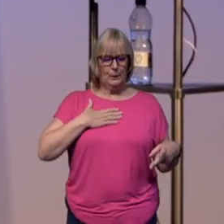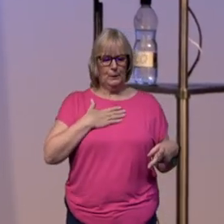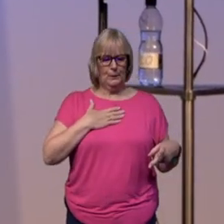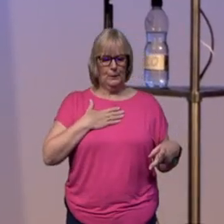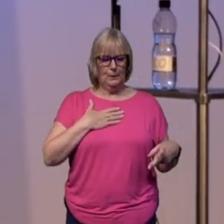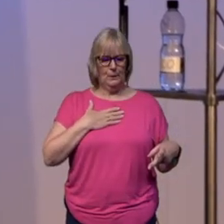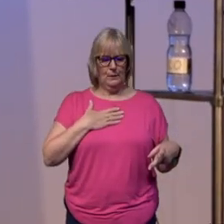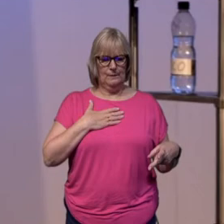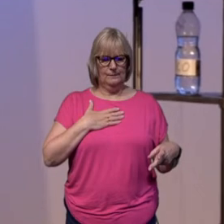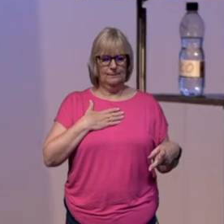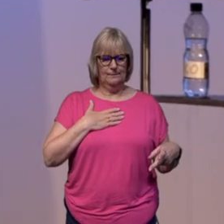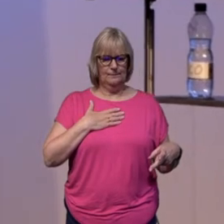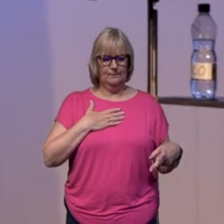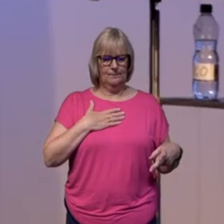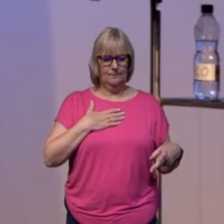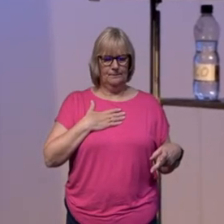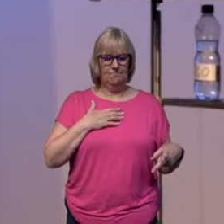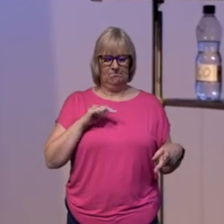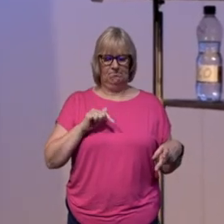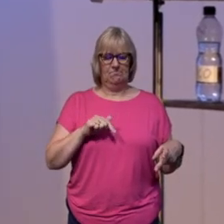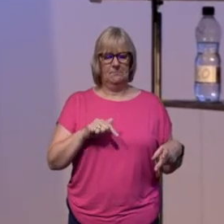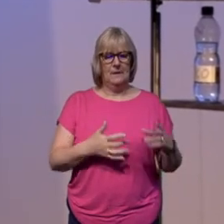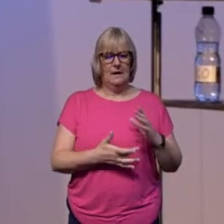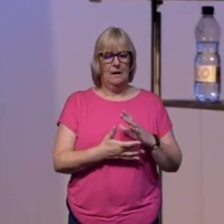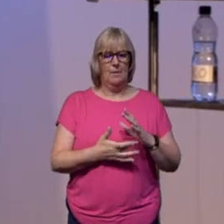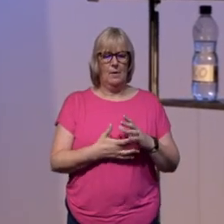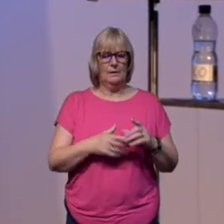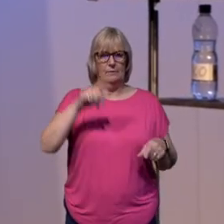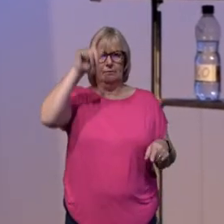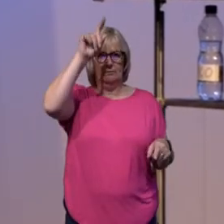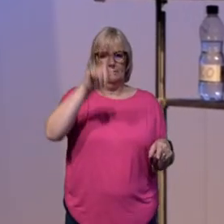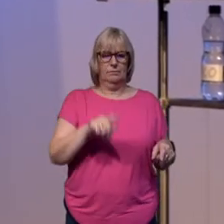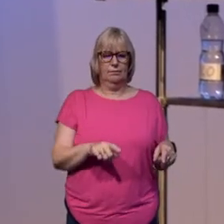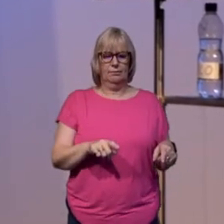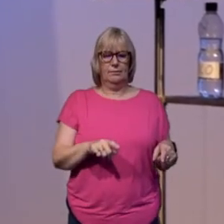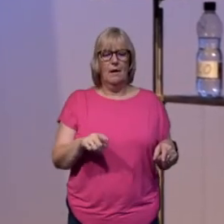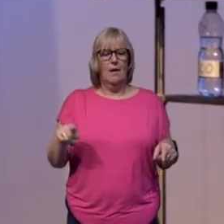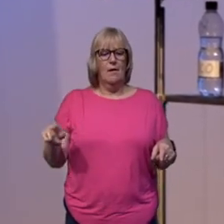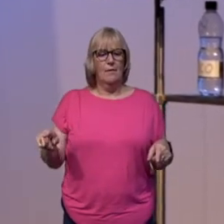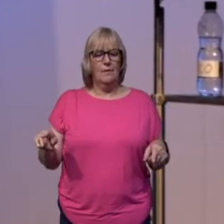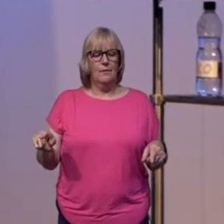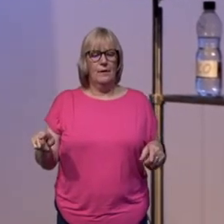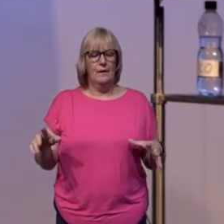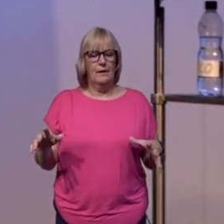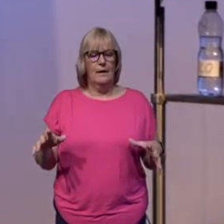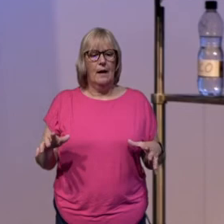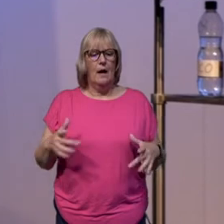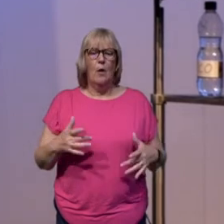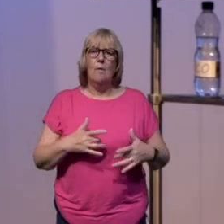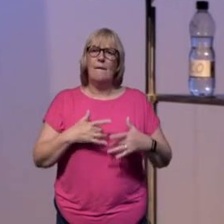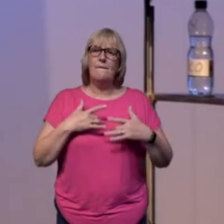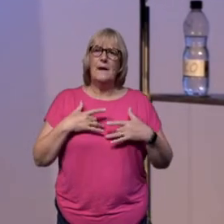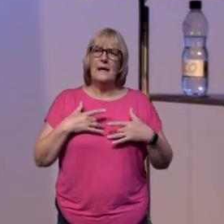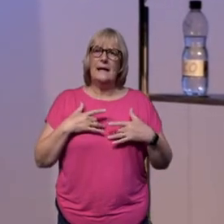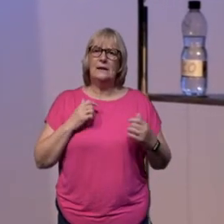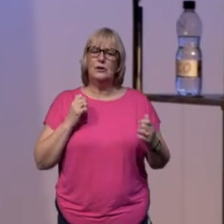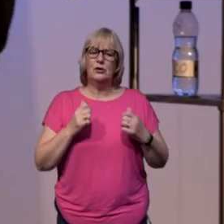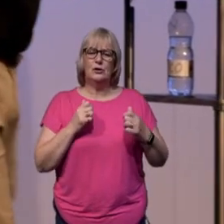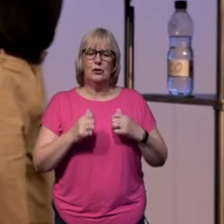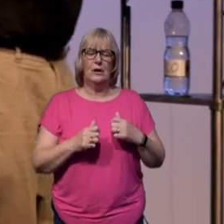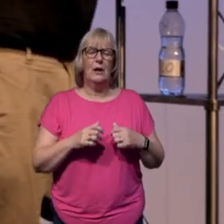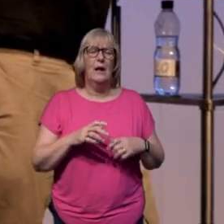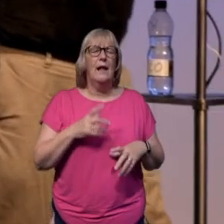So they're important. And with my thinking, do jot this down, I want to feel my feelings change. I want to do a